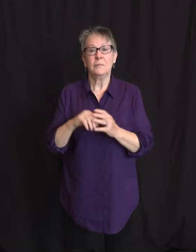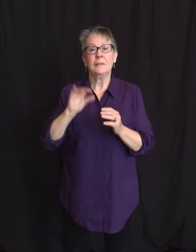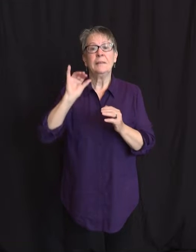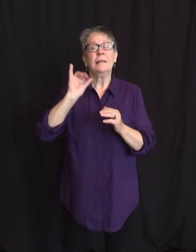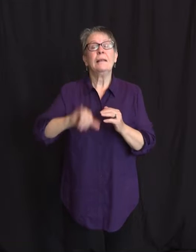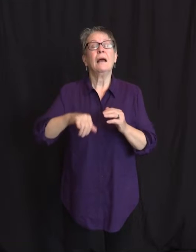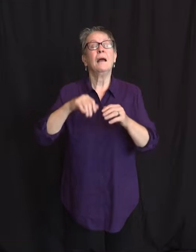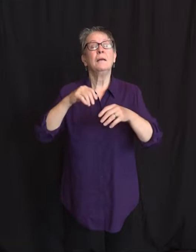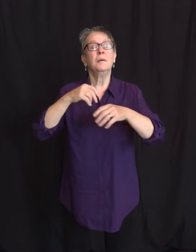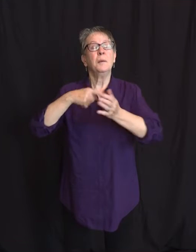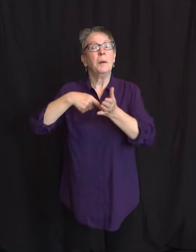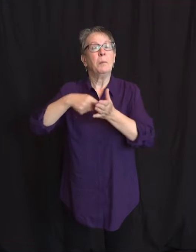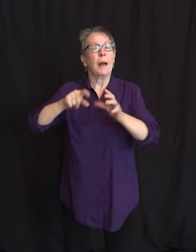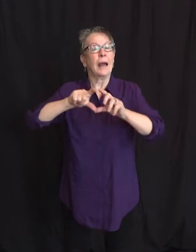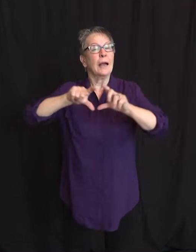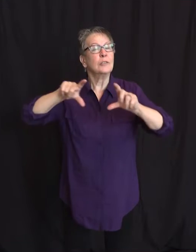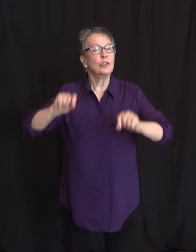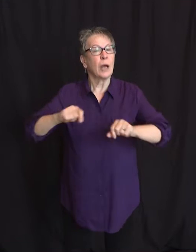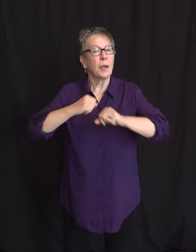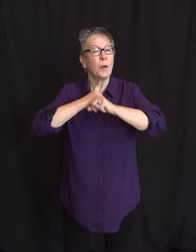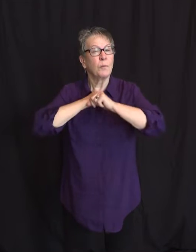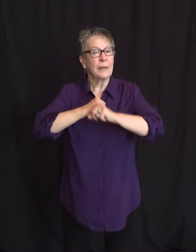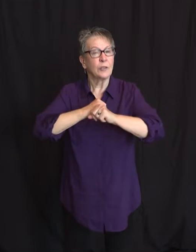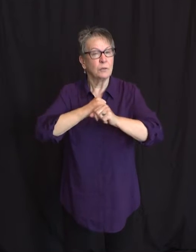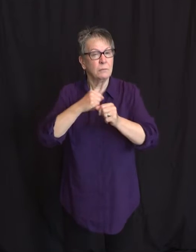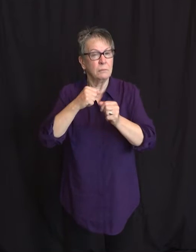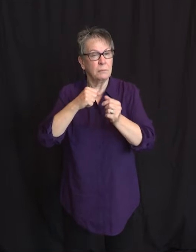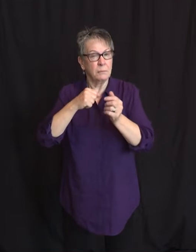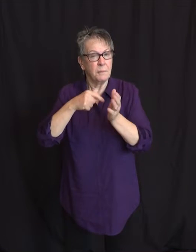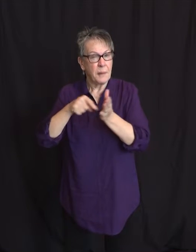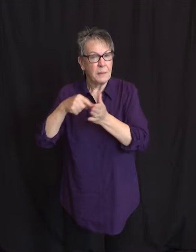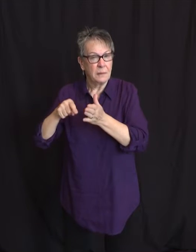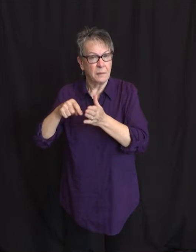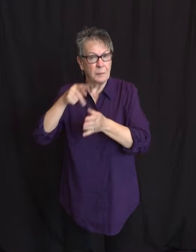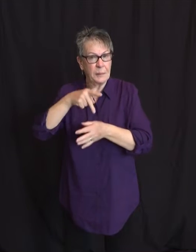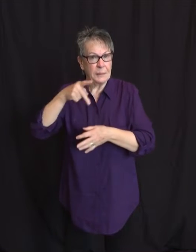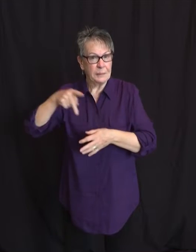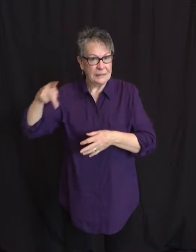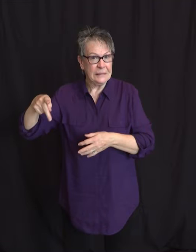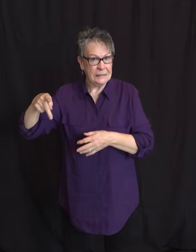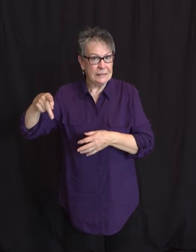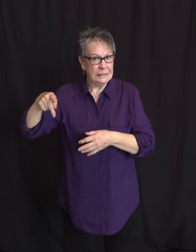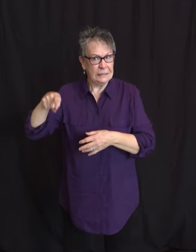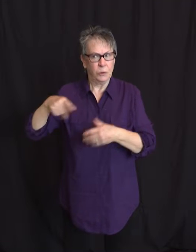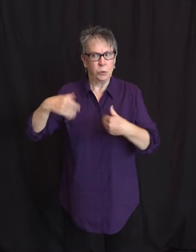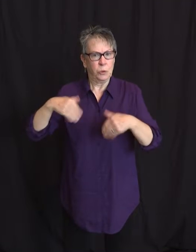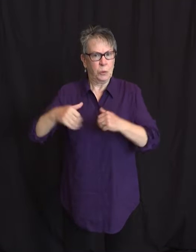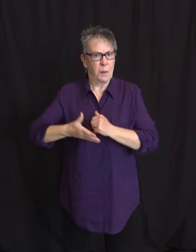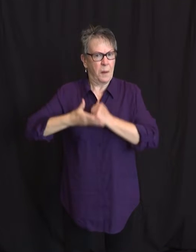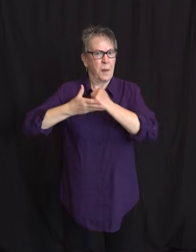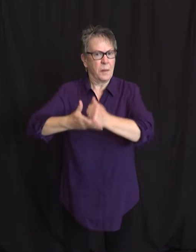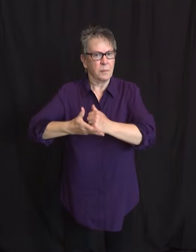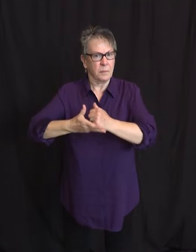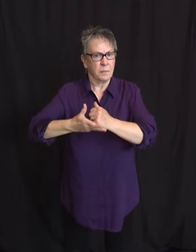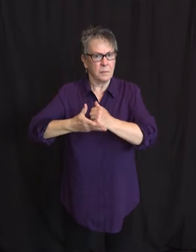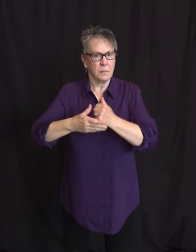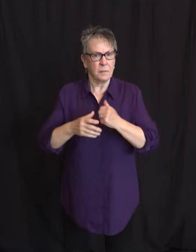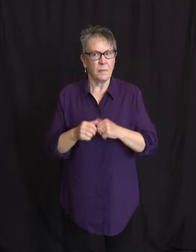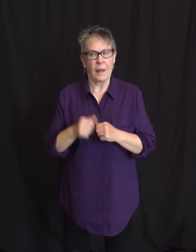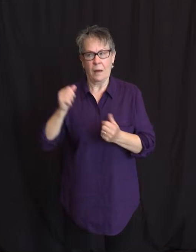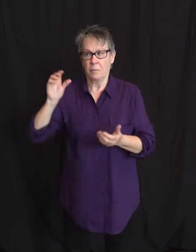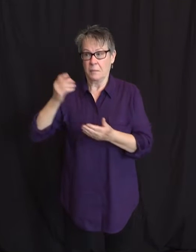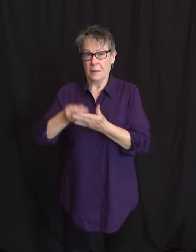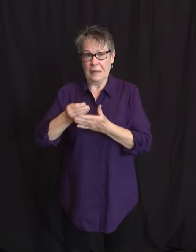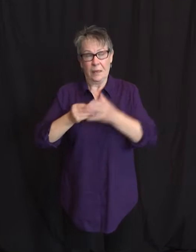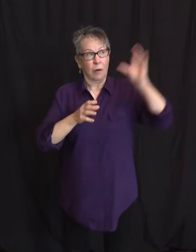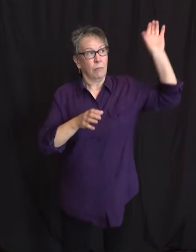business. So for all of those small business owners who have been trying to hold on, who were frustrated in the first couple of weeks of this program